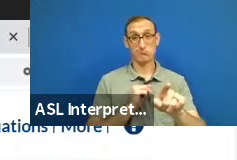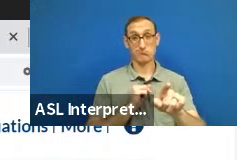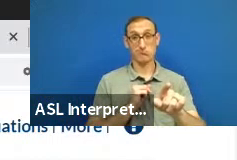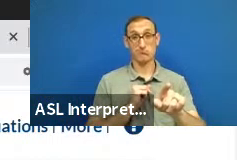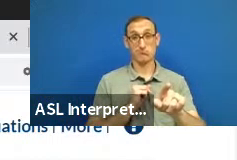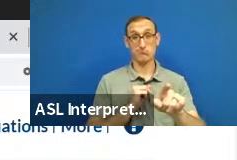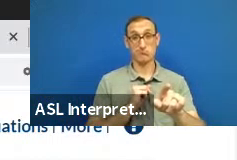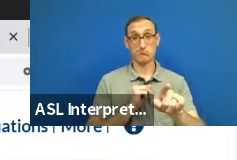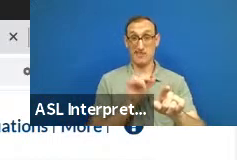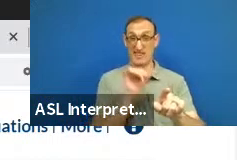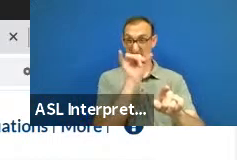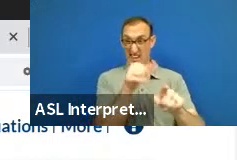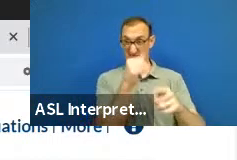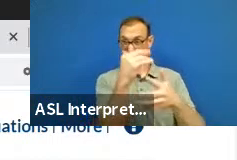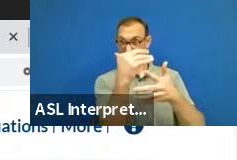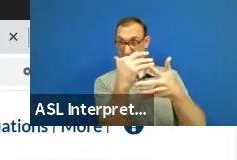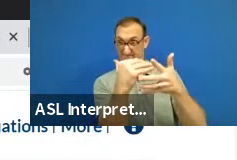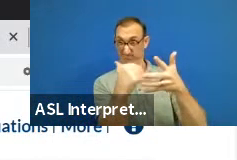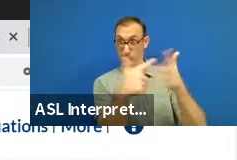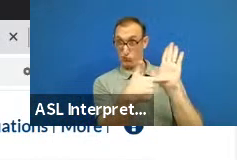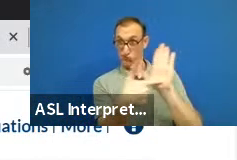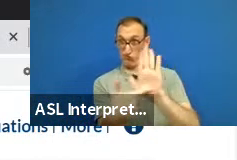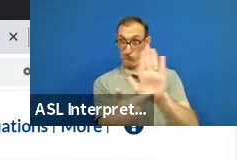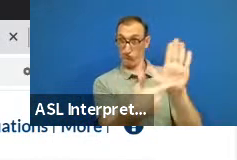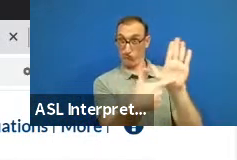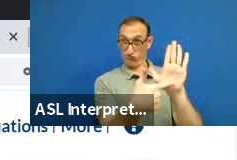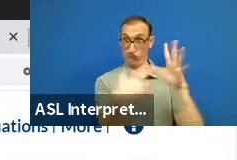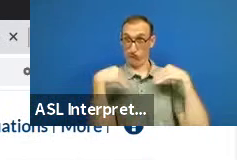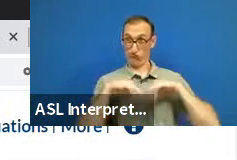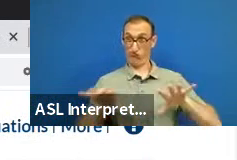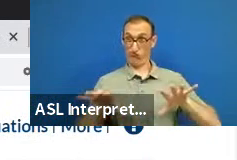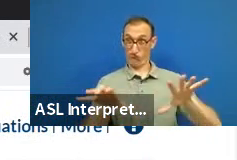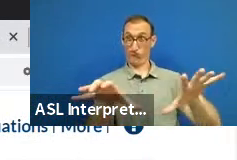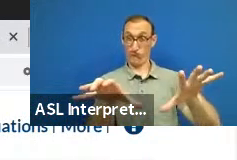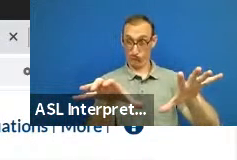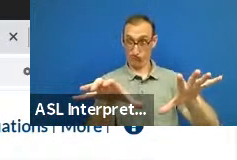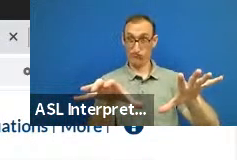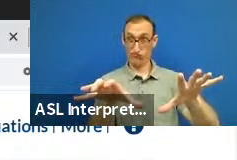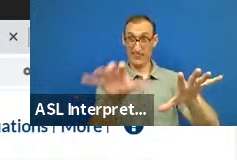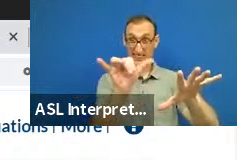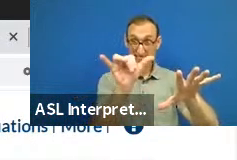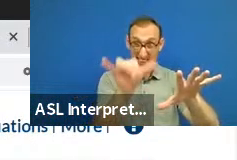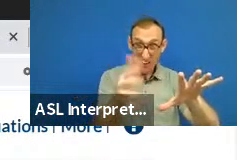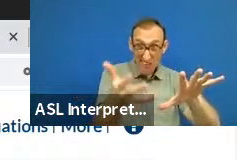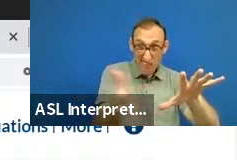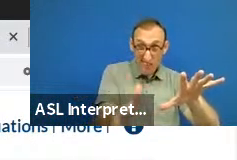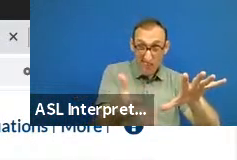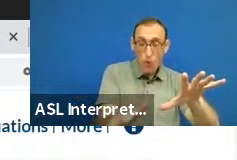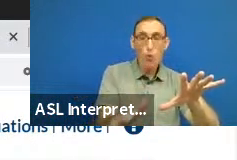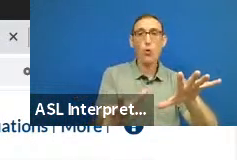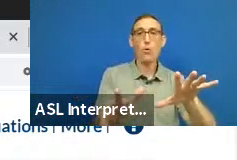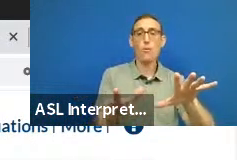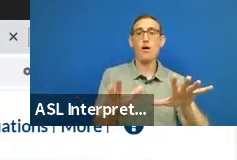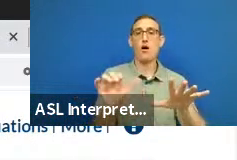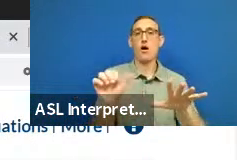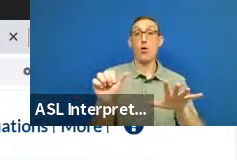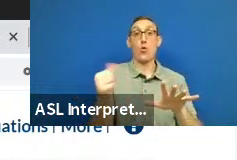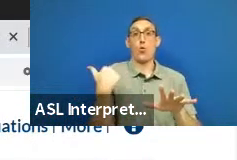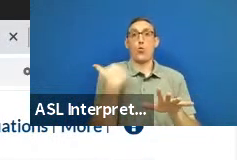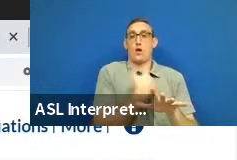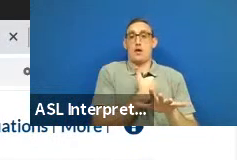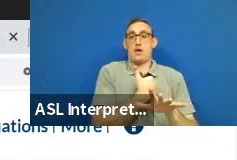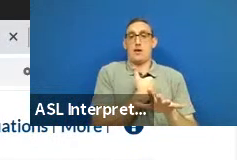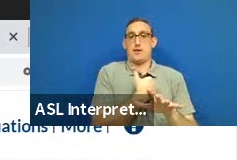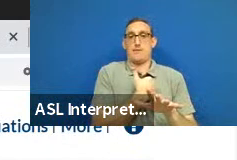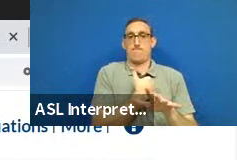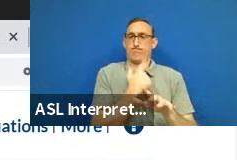show, not just this, but what are the concrete steps we're taking. And we have the action steps. So,